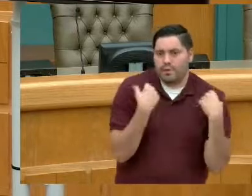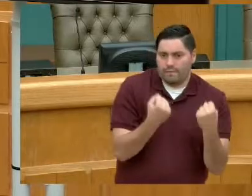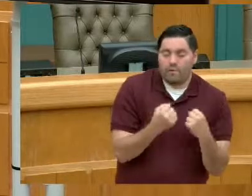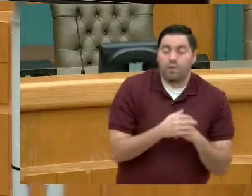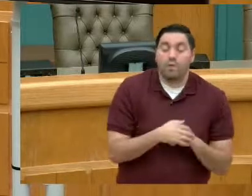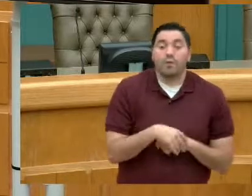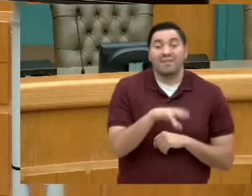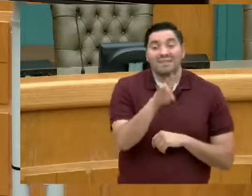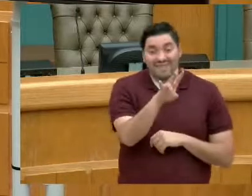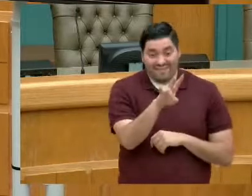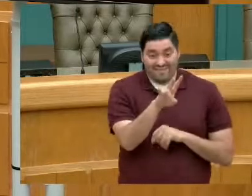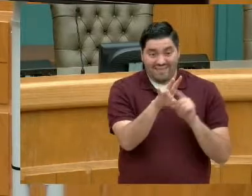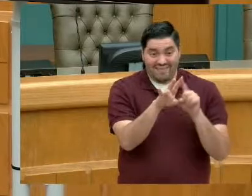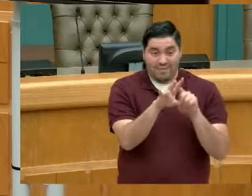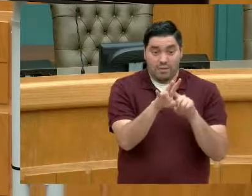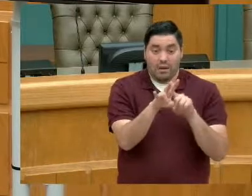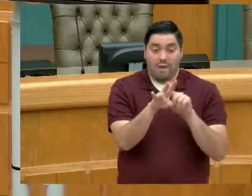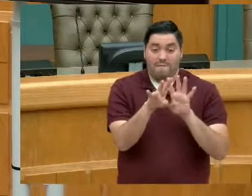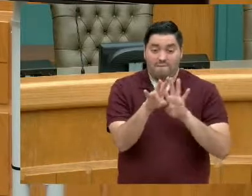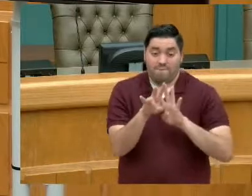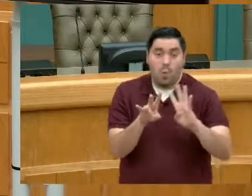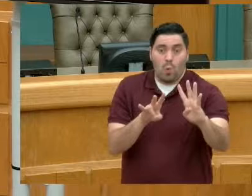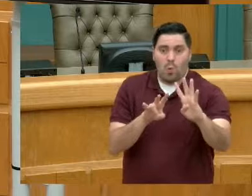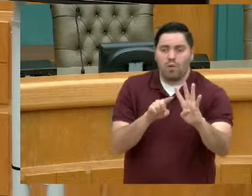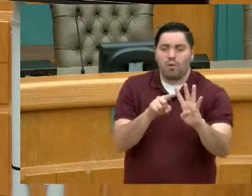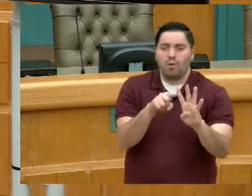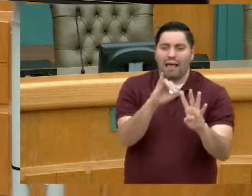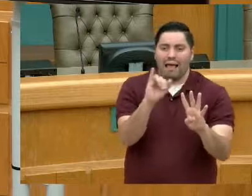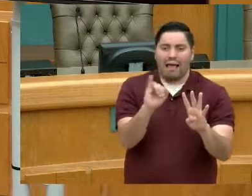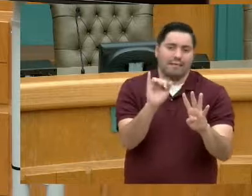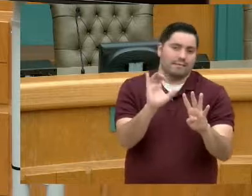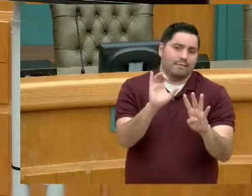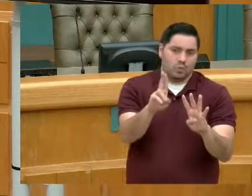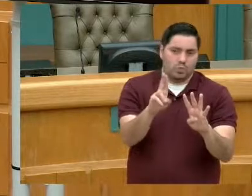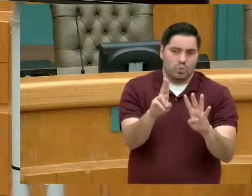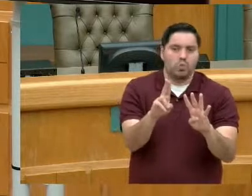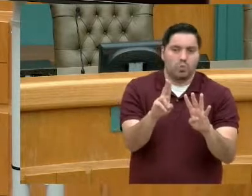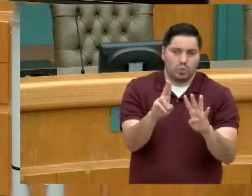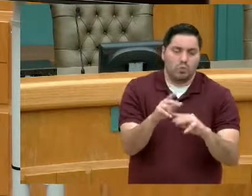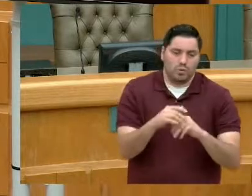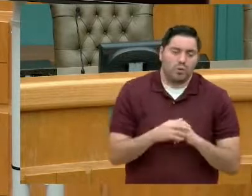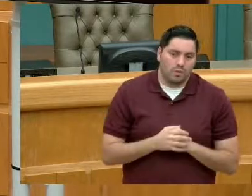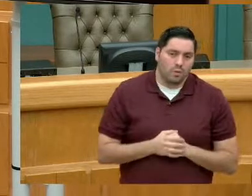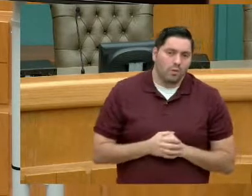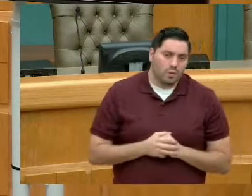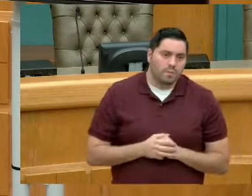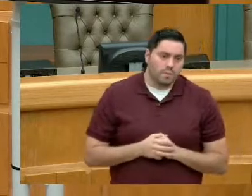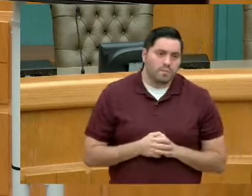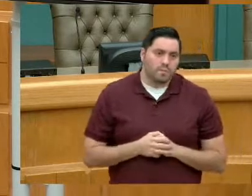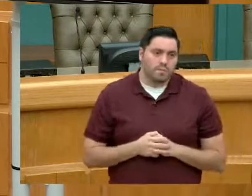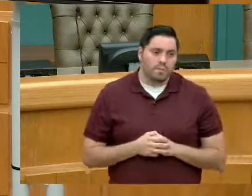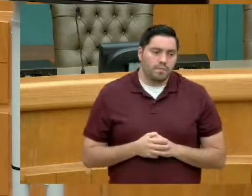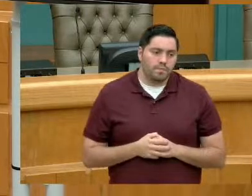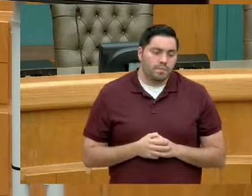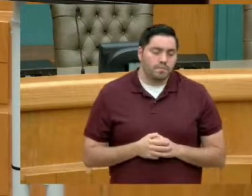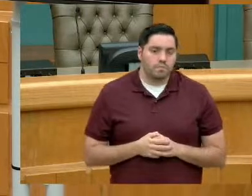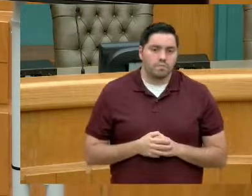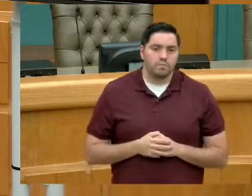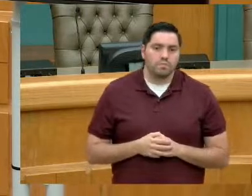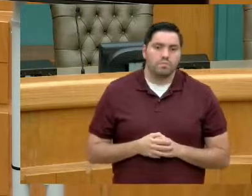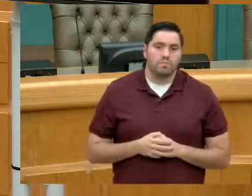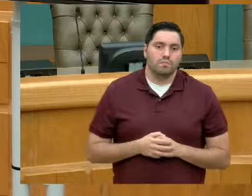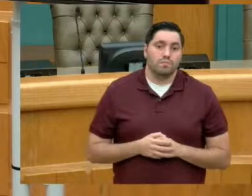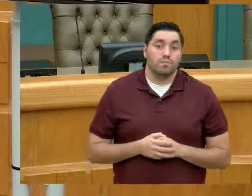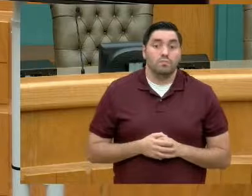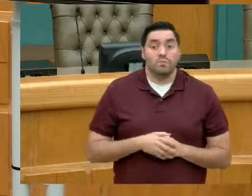7 that are in the hospital, 4 are in intensive care, so they're recovering in the intensive care unit of the hospital.